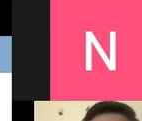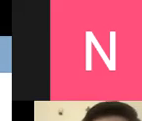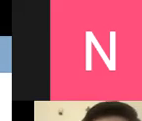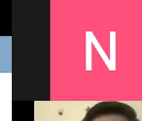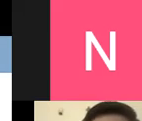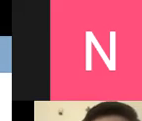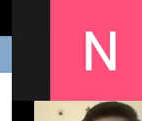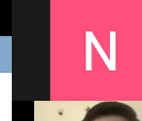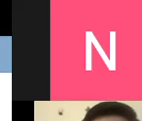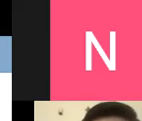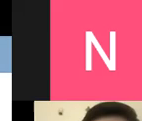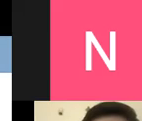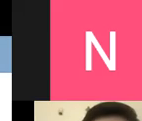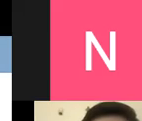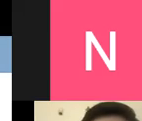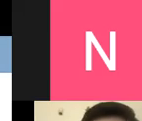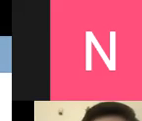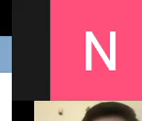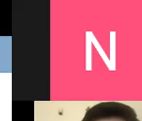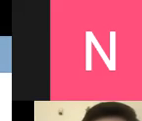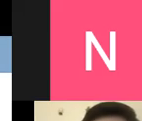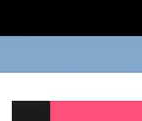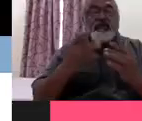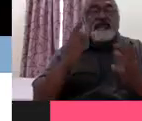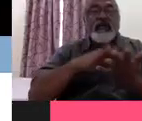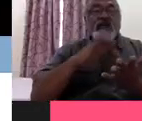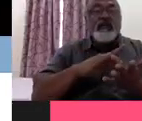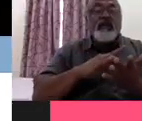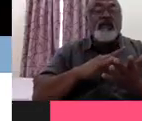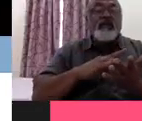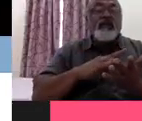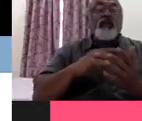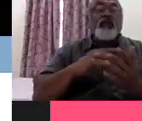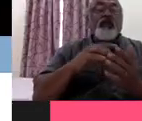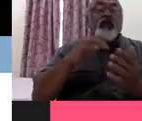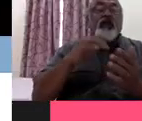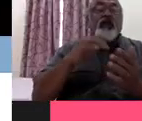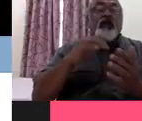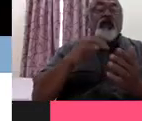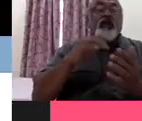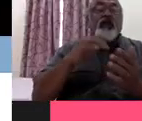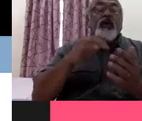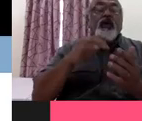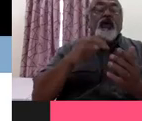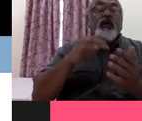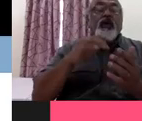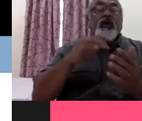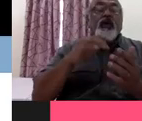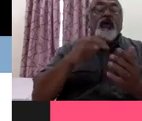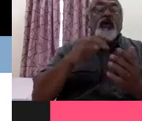and I'm a research scholar from Central University of Gujarat. So as far as our discussion